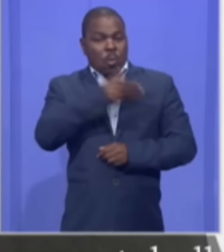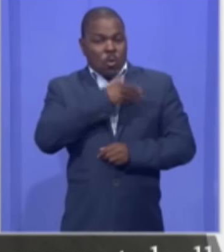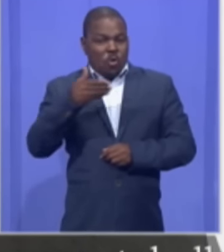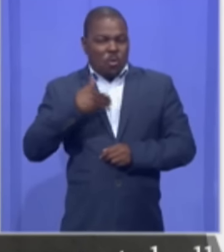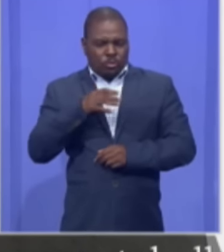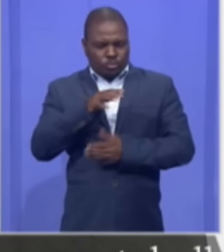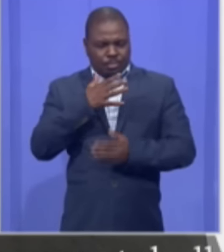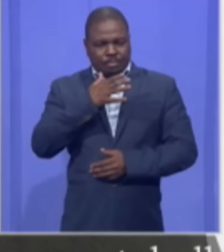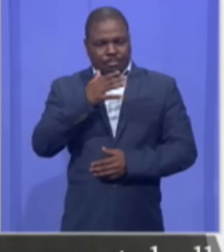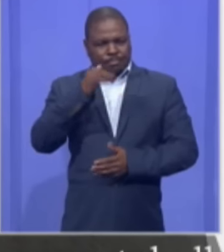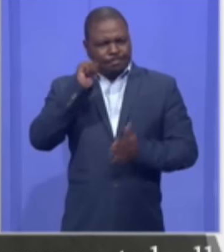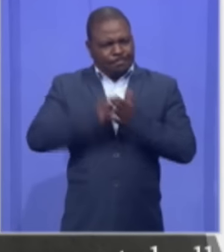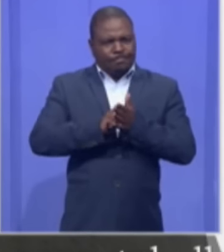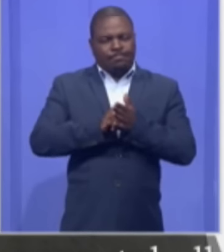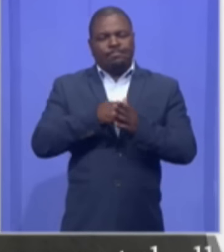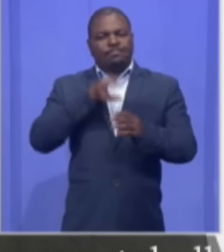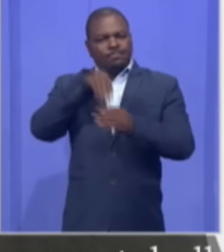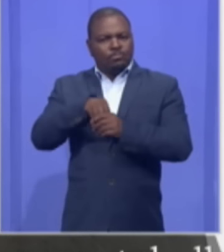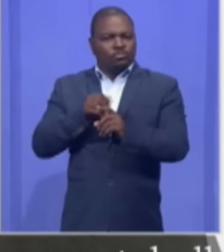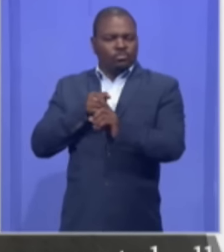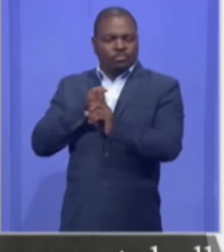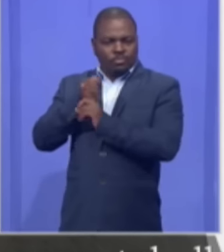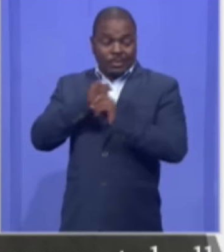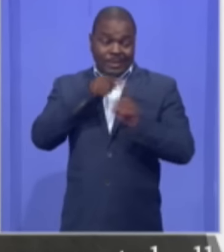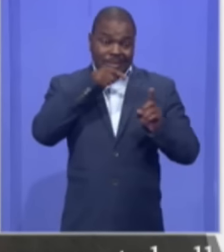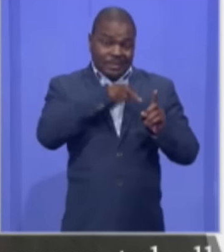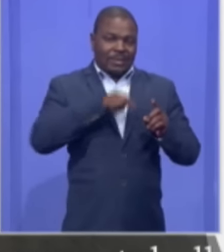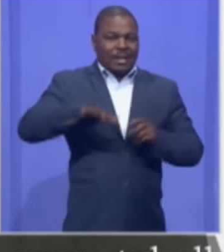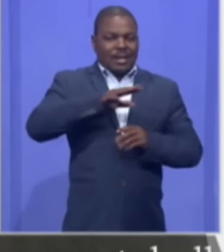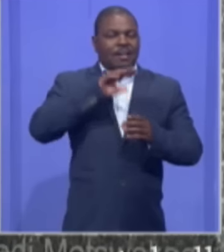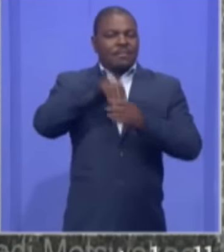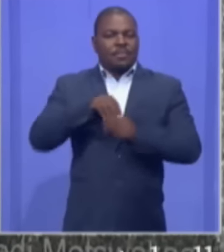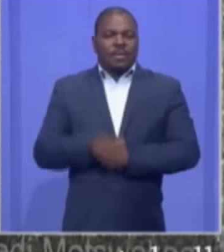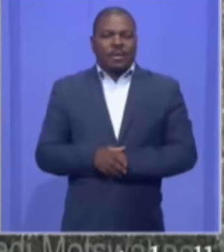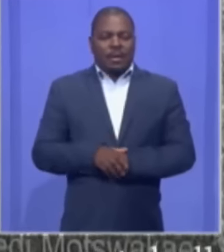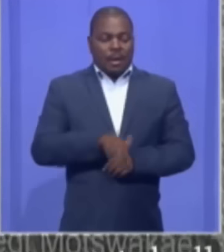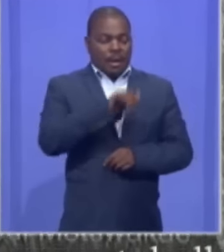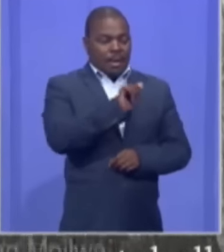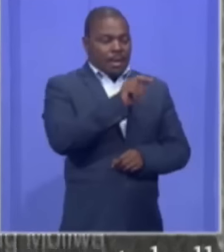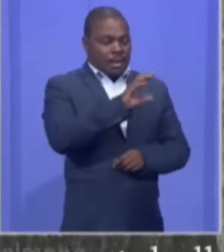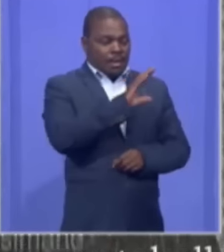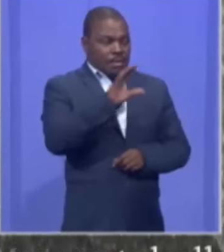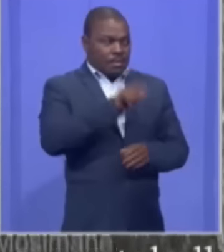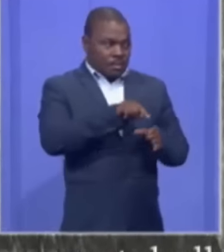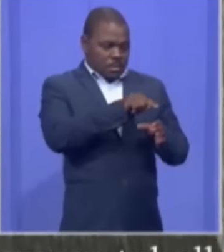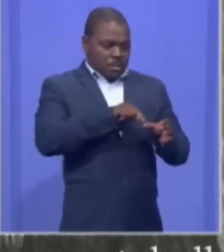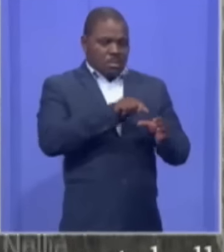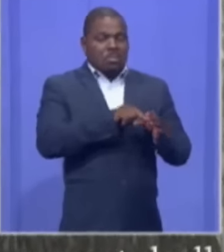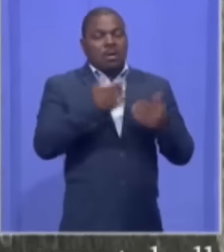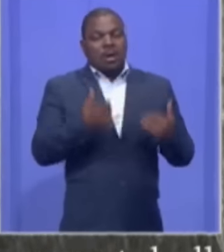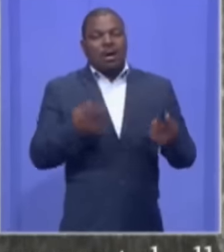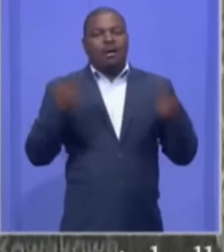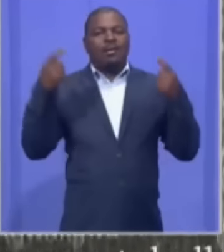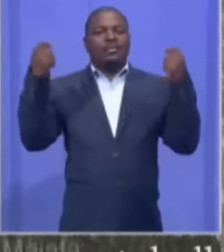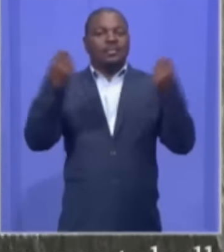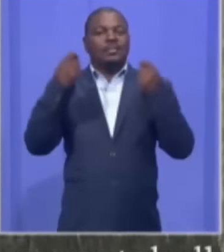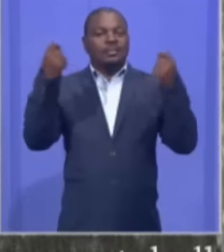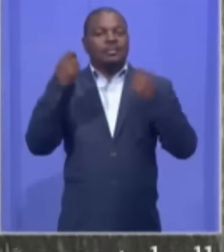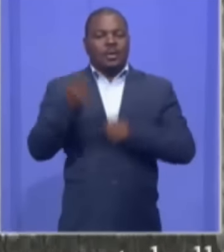gatlamela masisi le bogosi. Le fa go ntse jalo, jaaka lekoko la ANC le tshwara dingwaga di